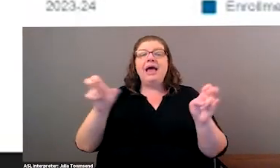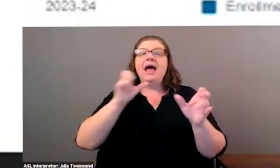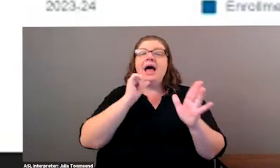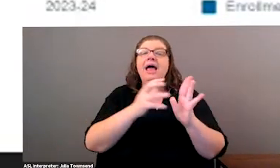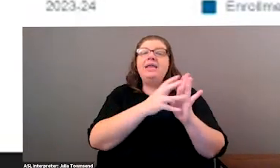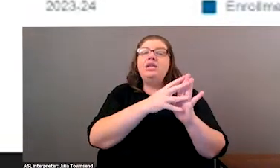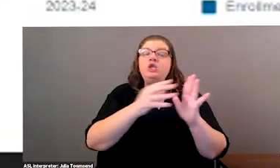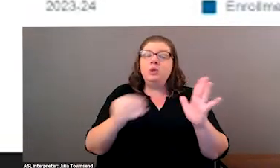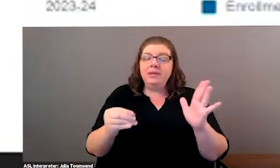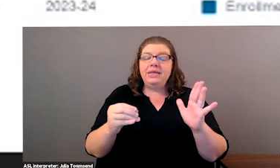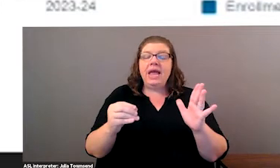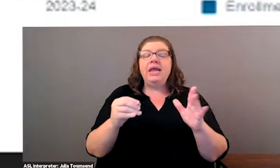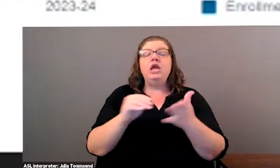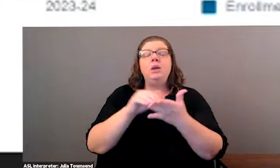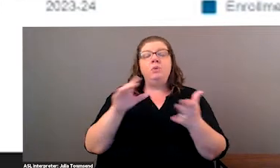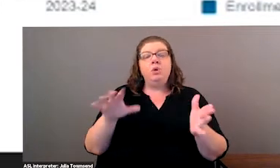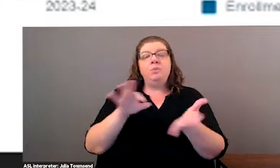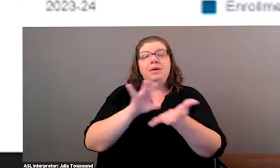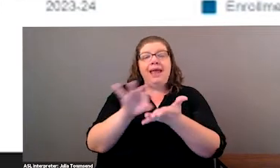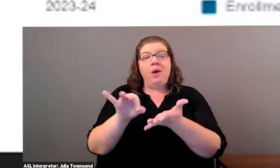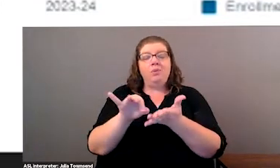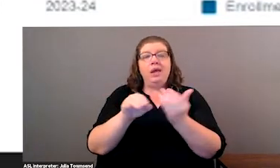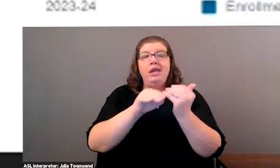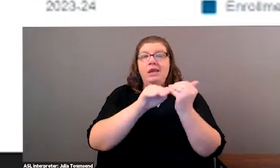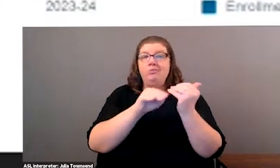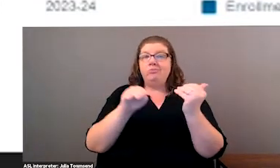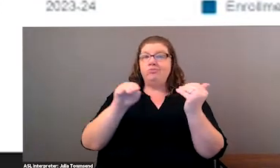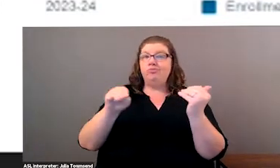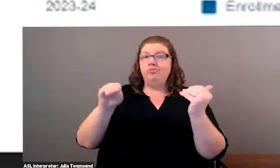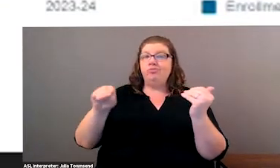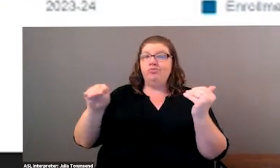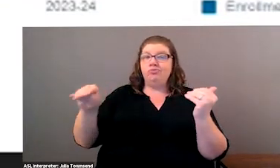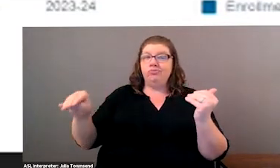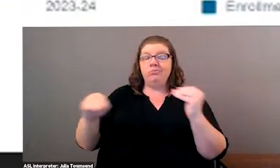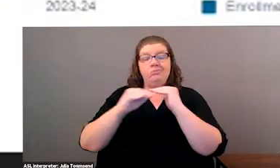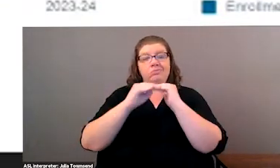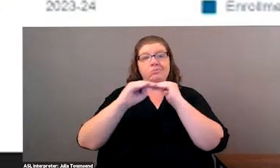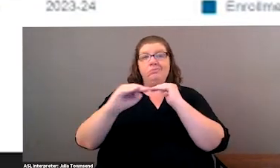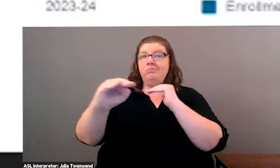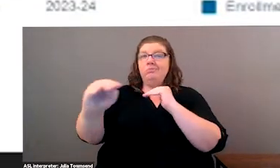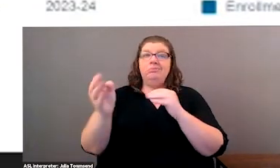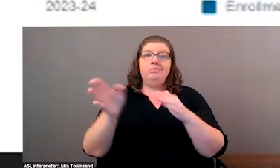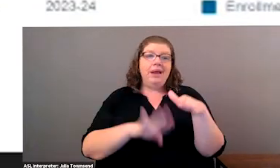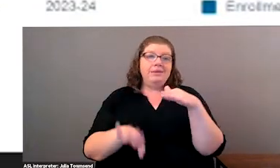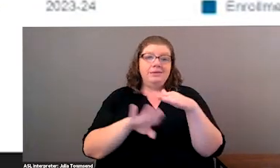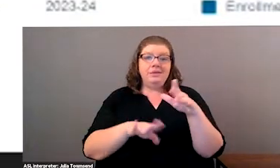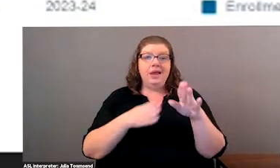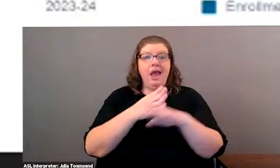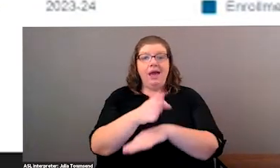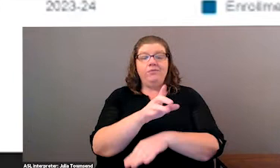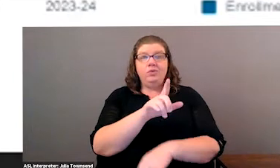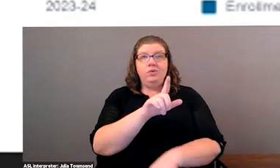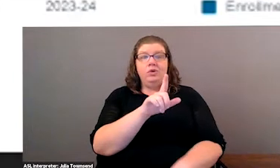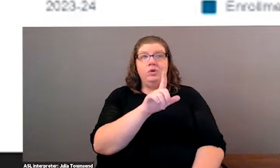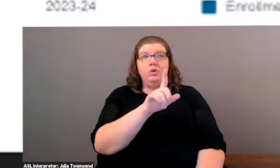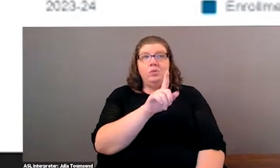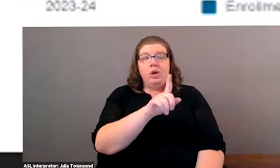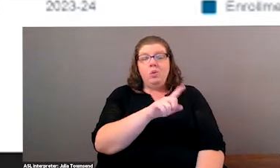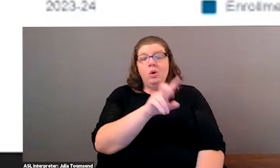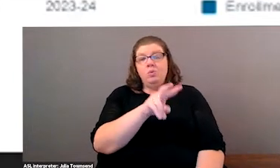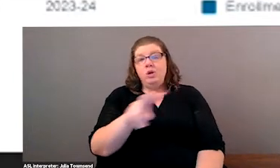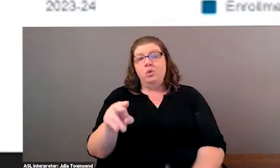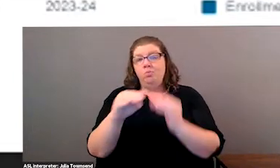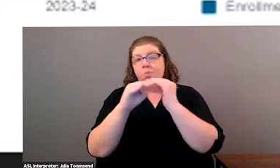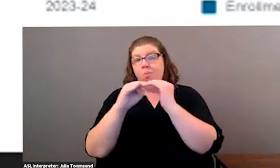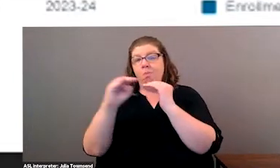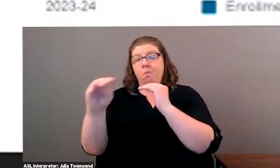and it has remained consistent pretty much. It's flatlined after 21-22 and is projected to stay